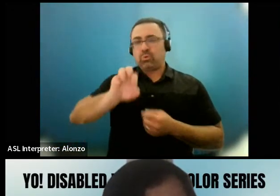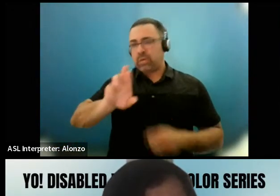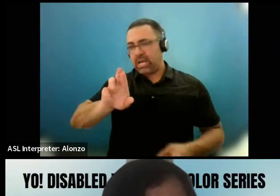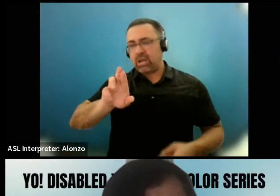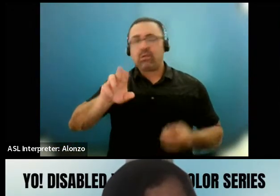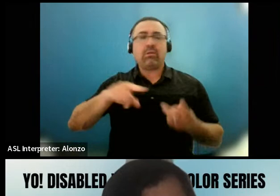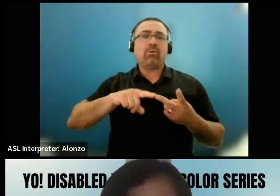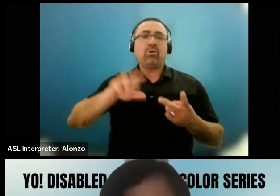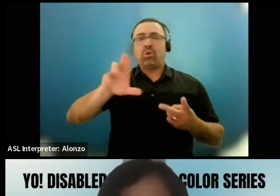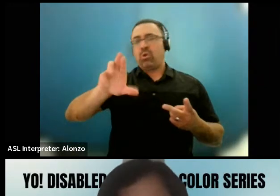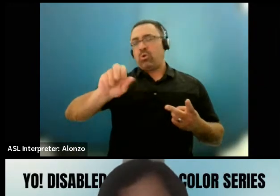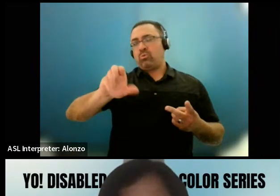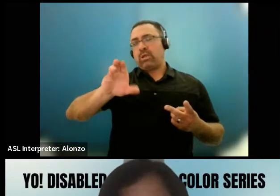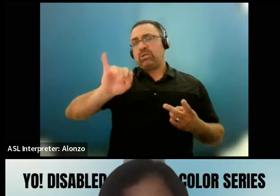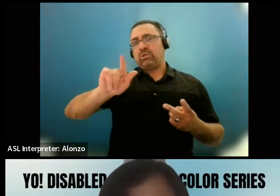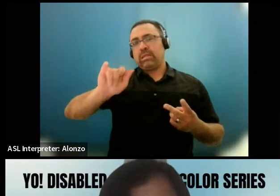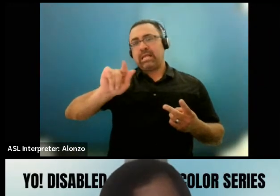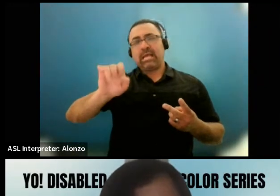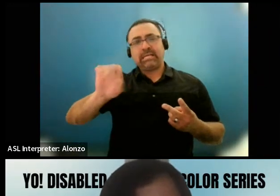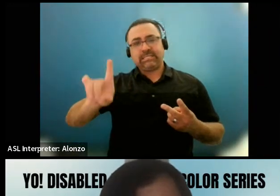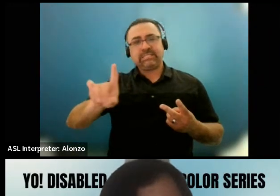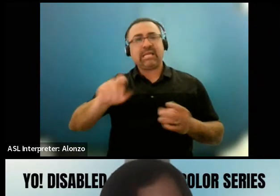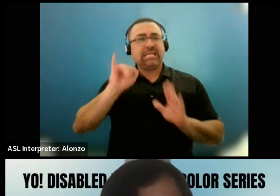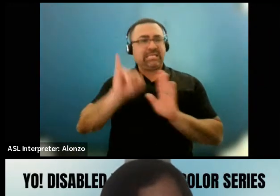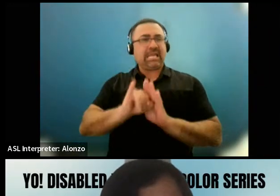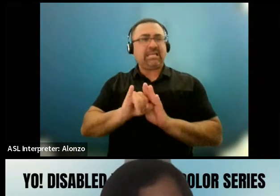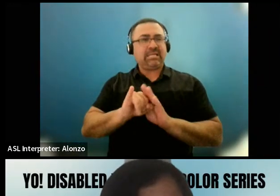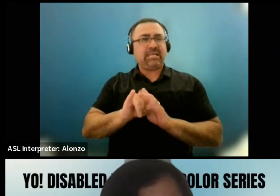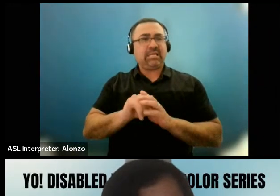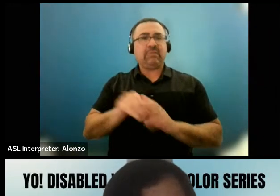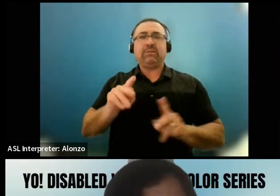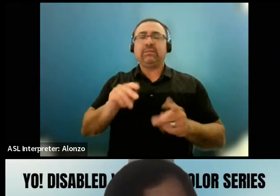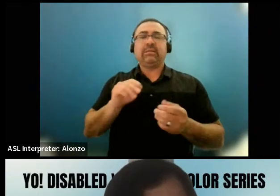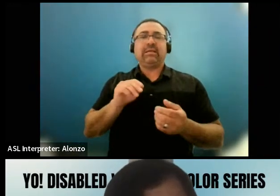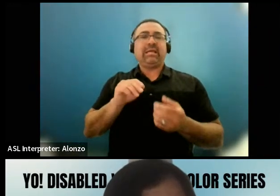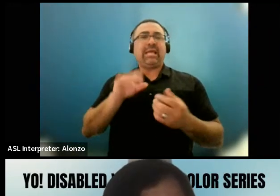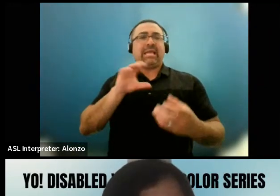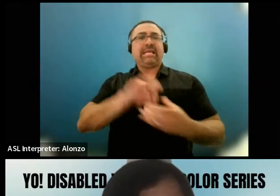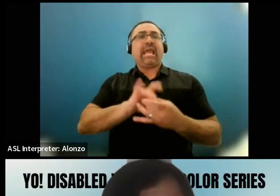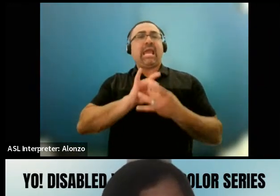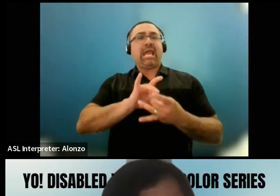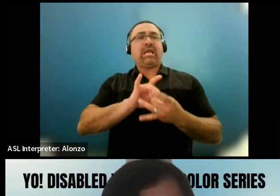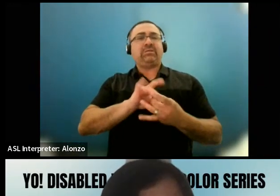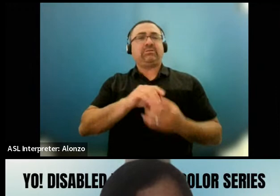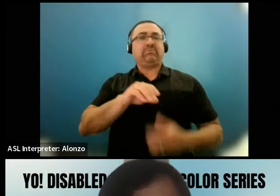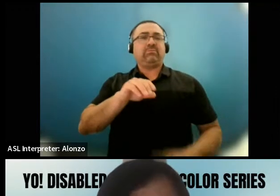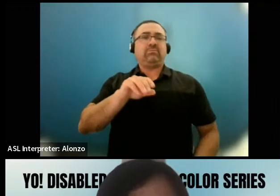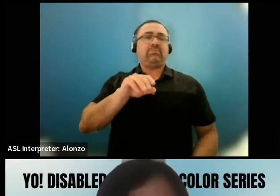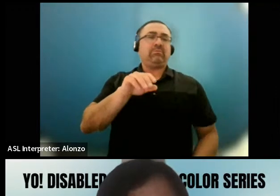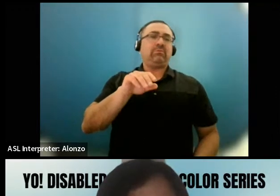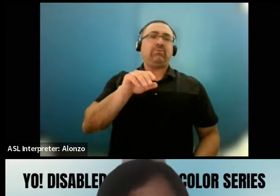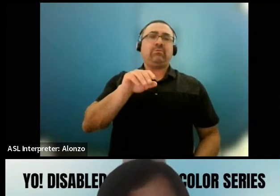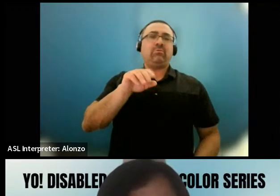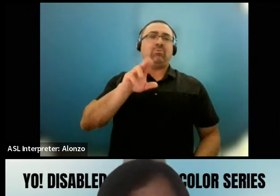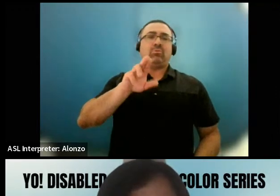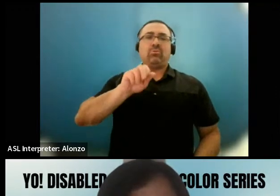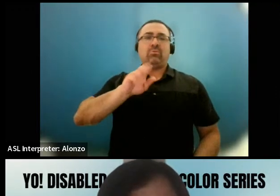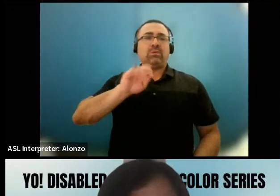other intersectional identities, saying they are engaged in disability justice or using the term.